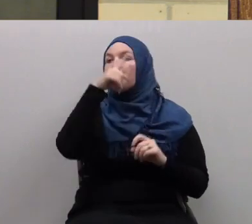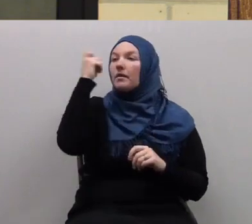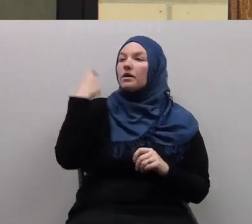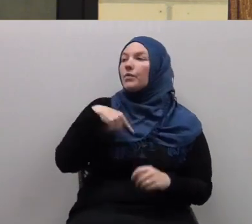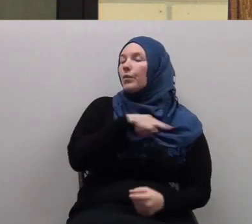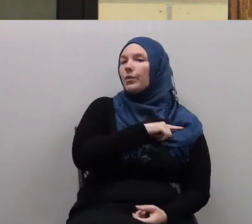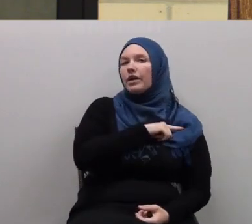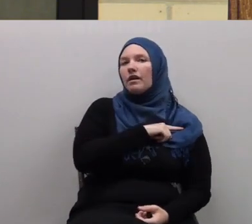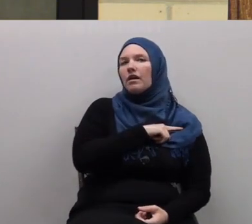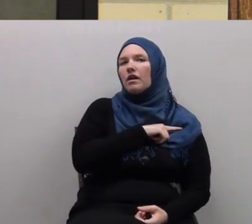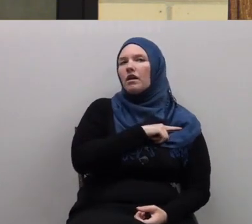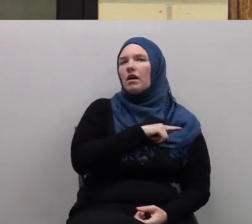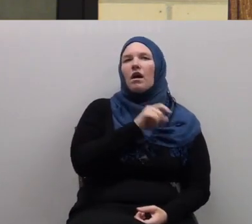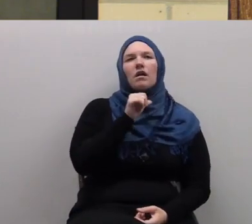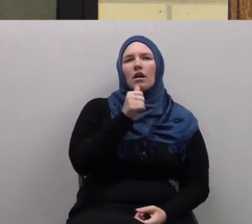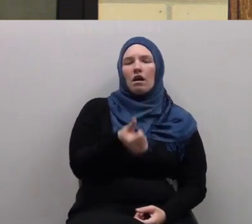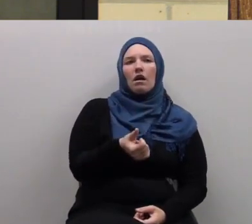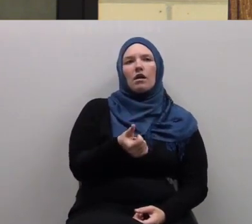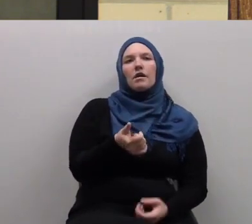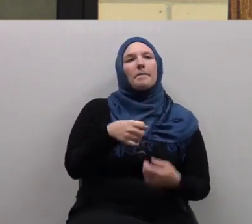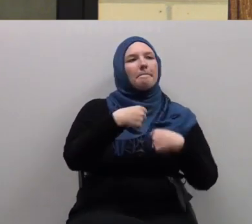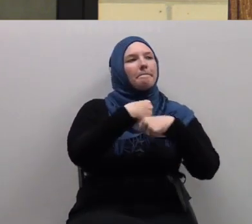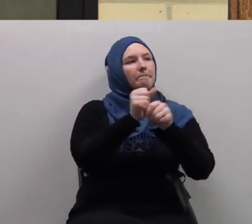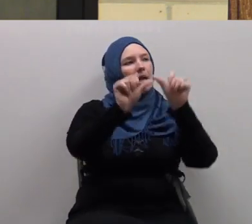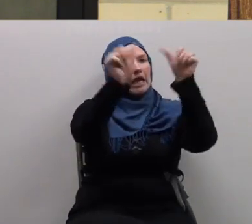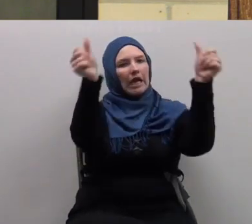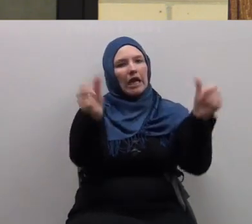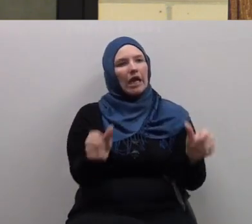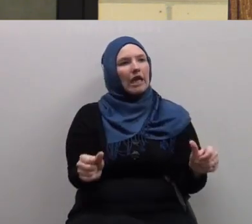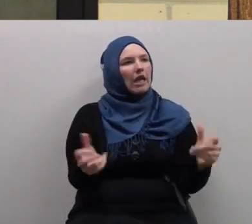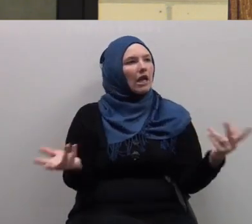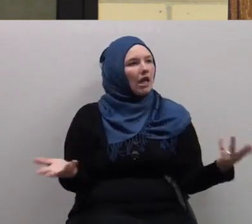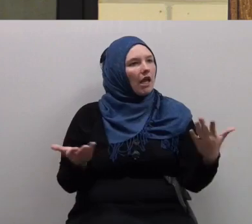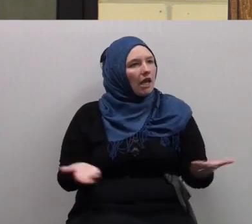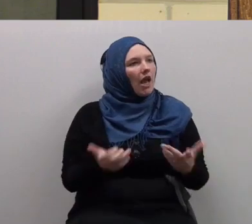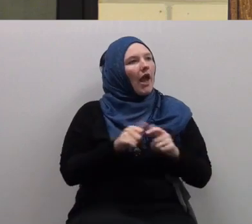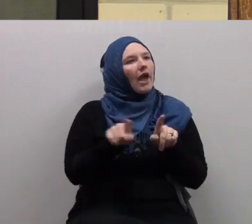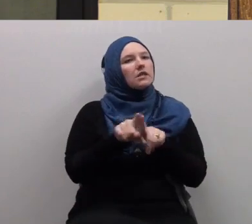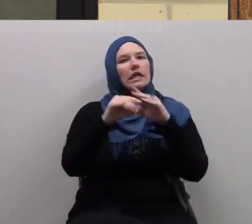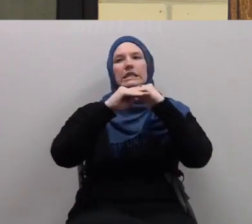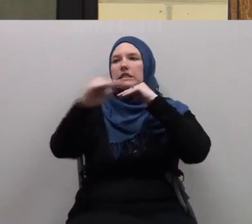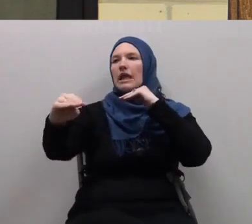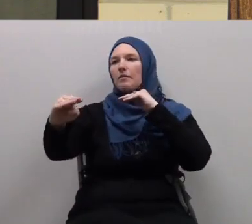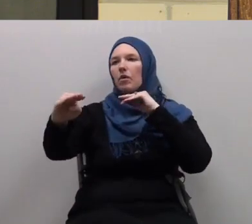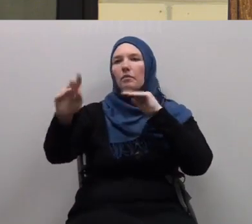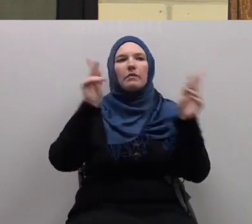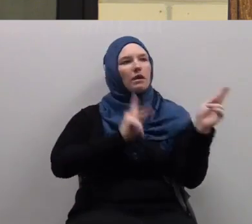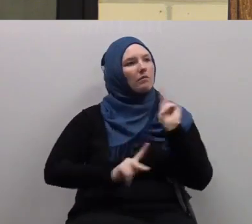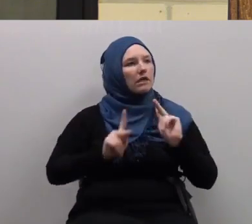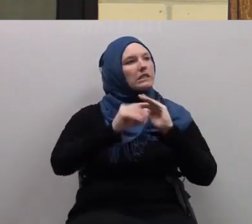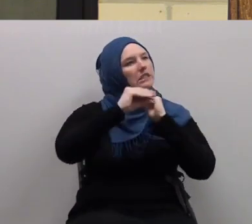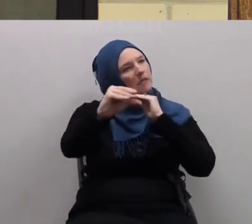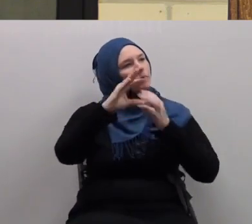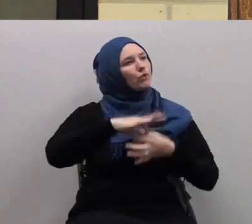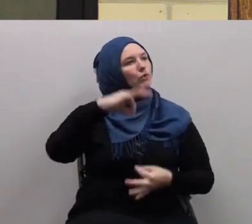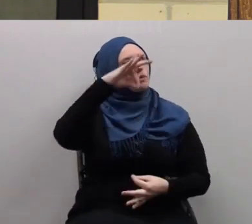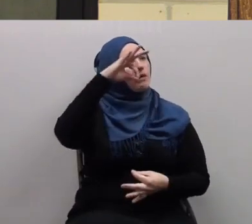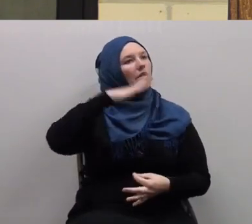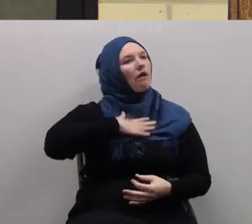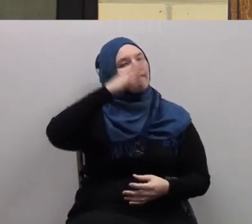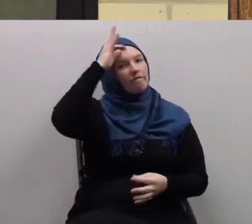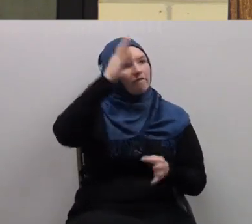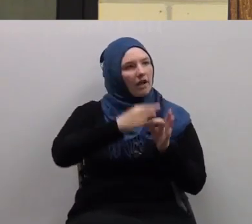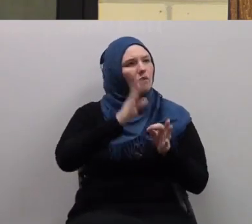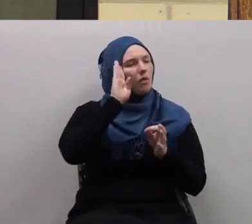are not created as stable souls, our faith decreases